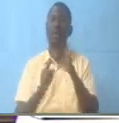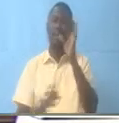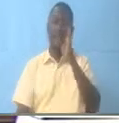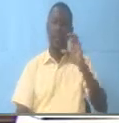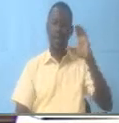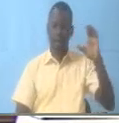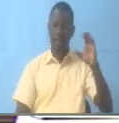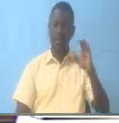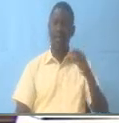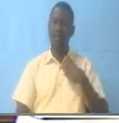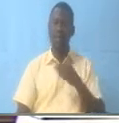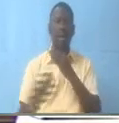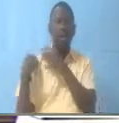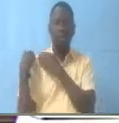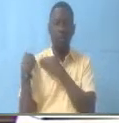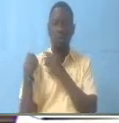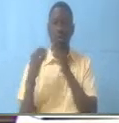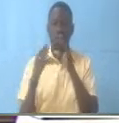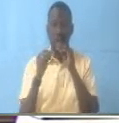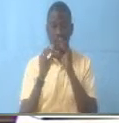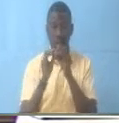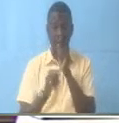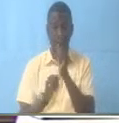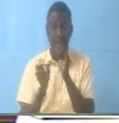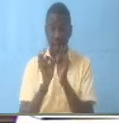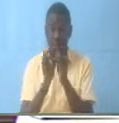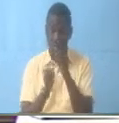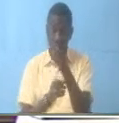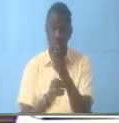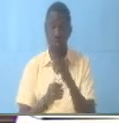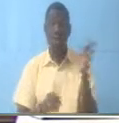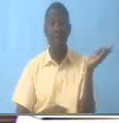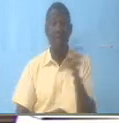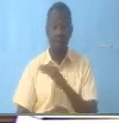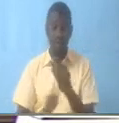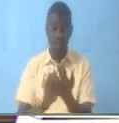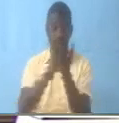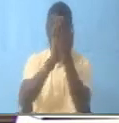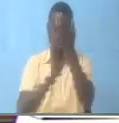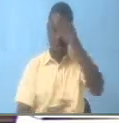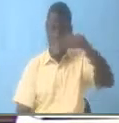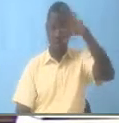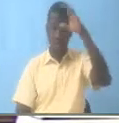it's my duty to tell you that lying to the Commission is an offense.